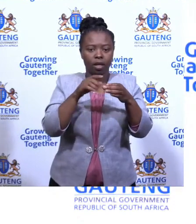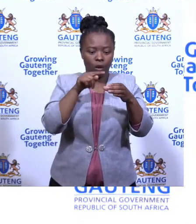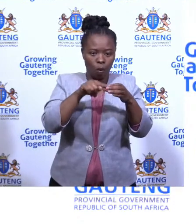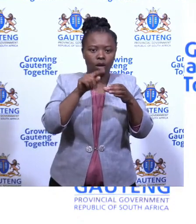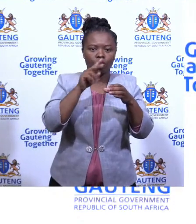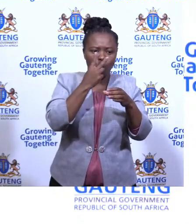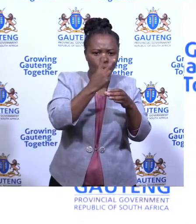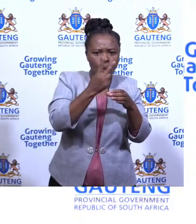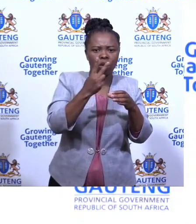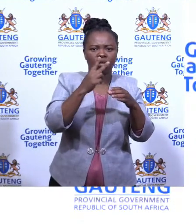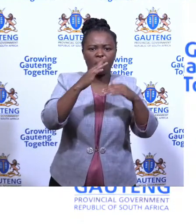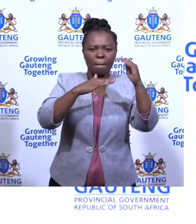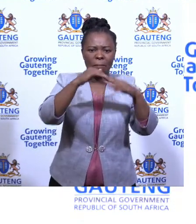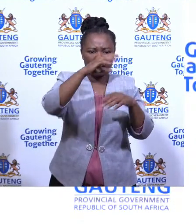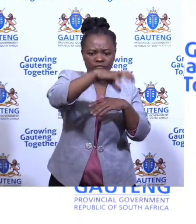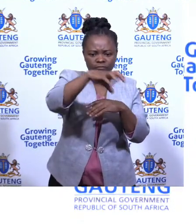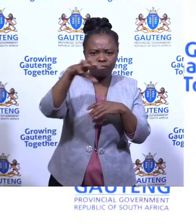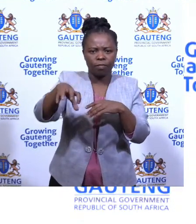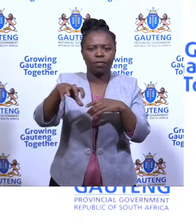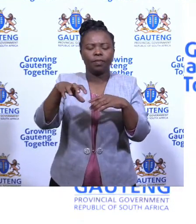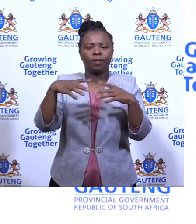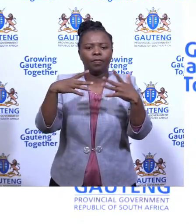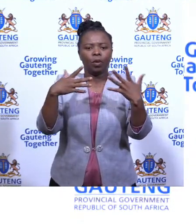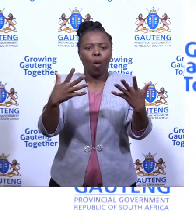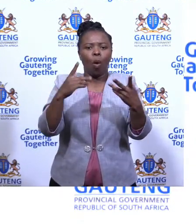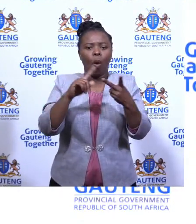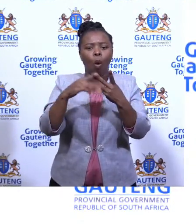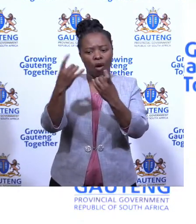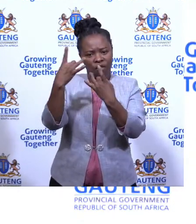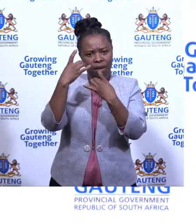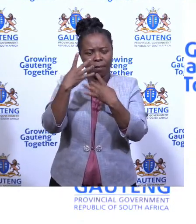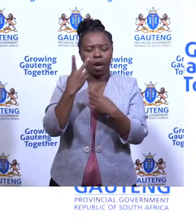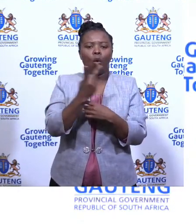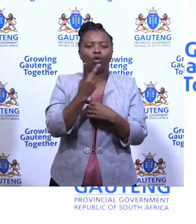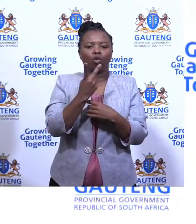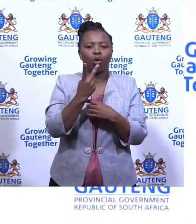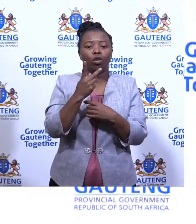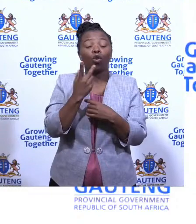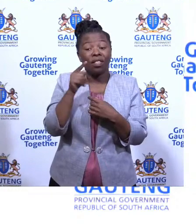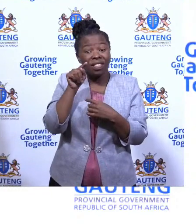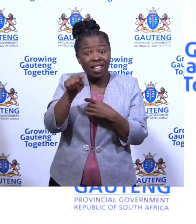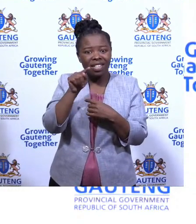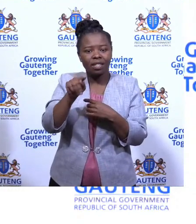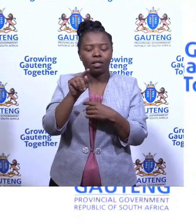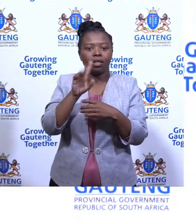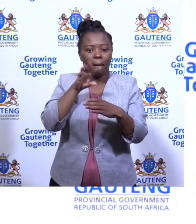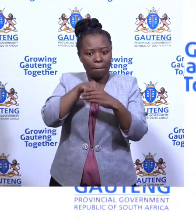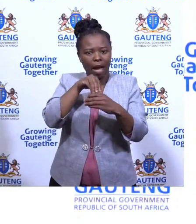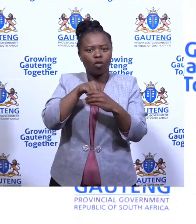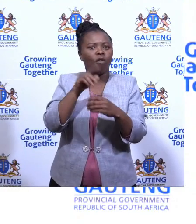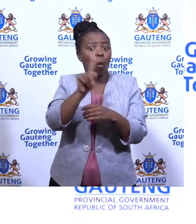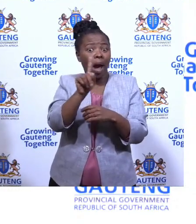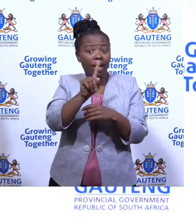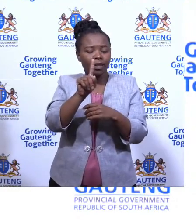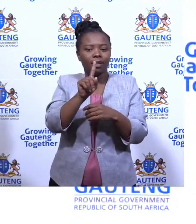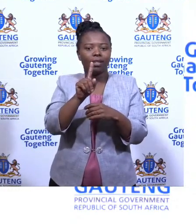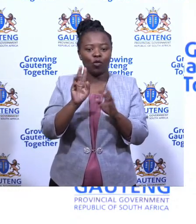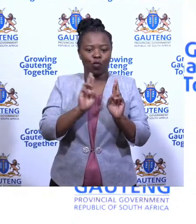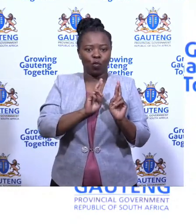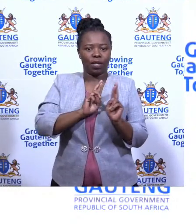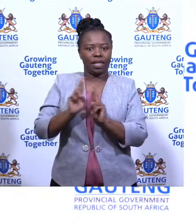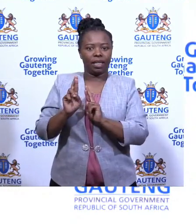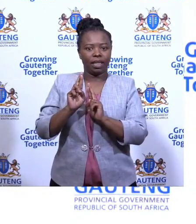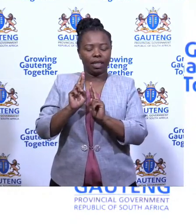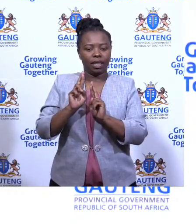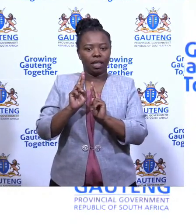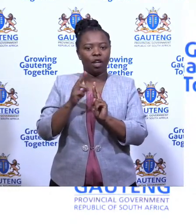also going to just say something to give feedback. This is part of getting ready for the peak. But we will hear